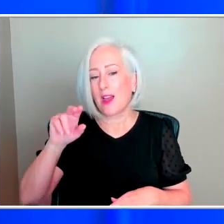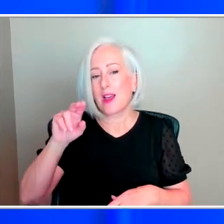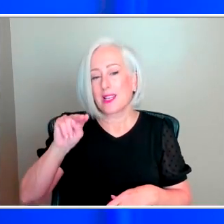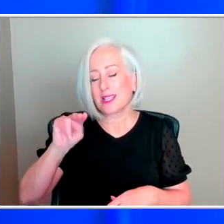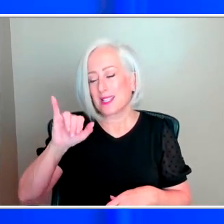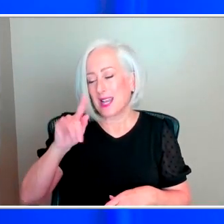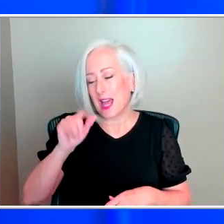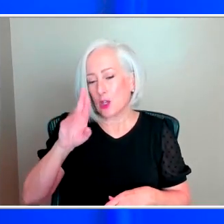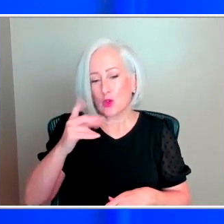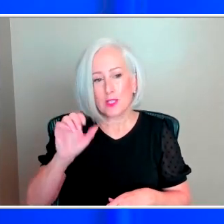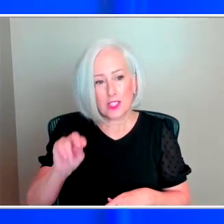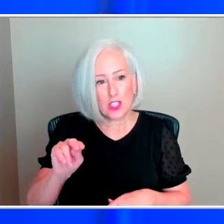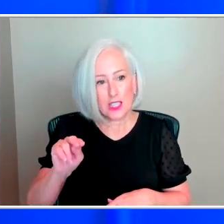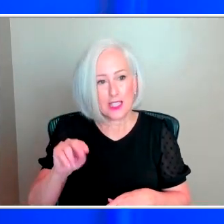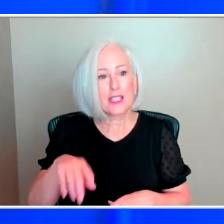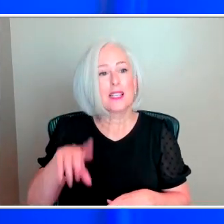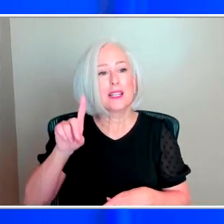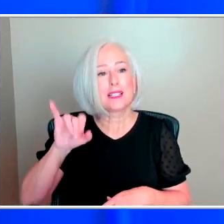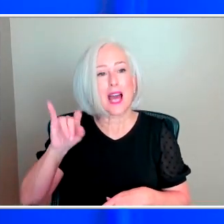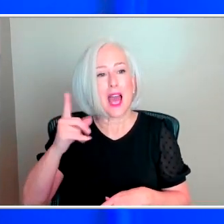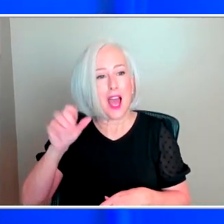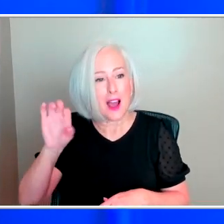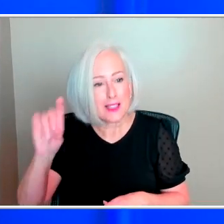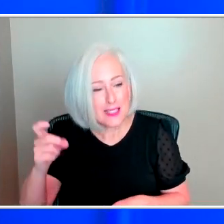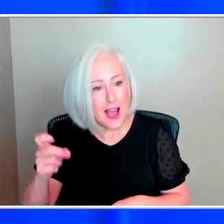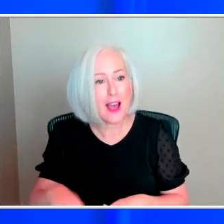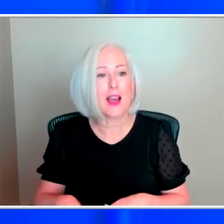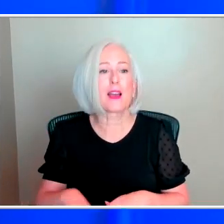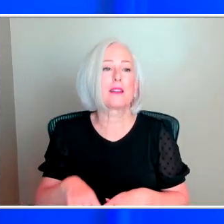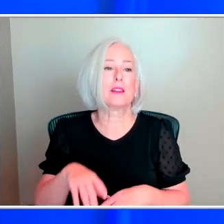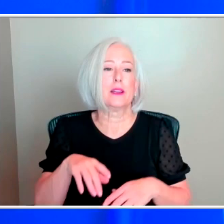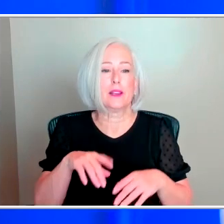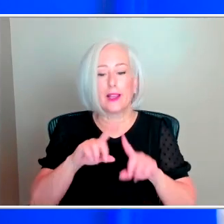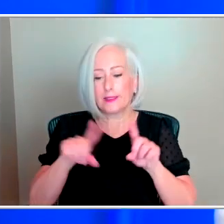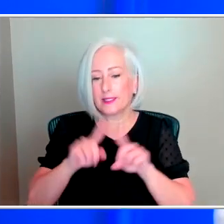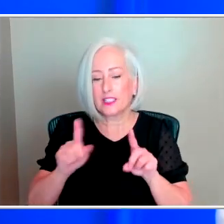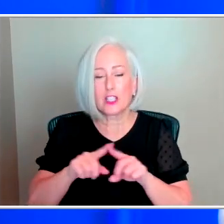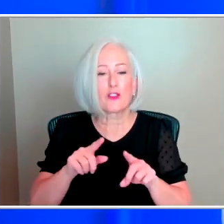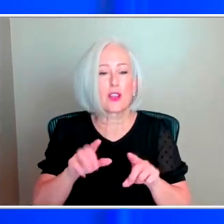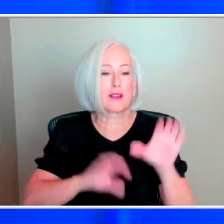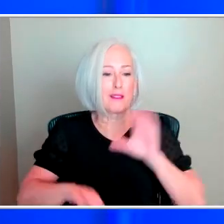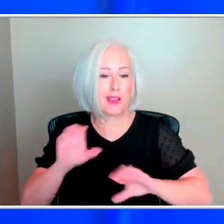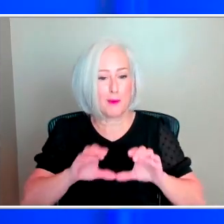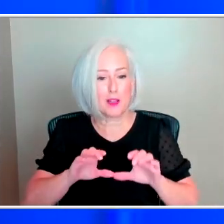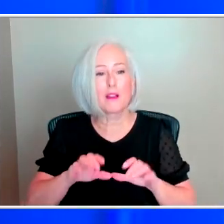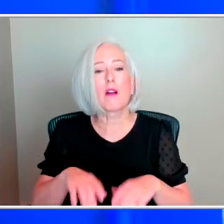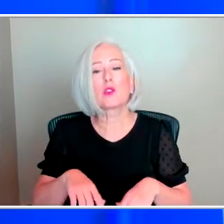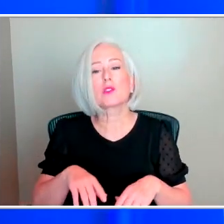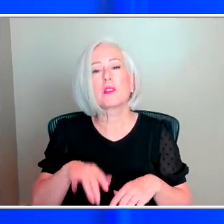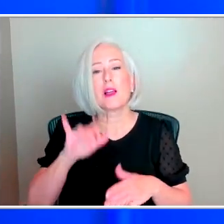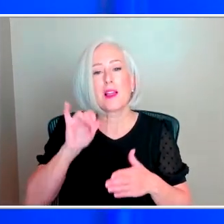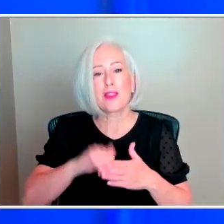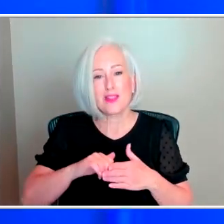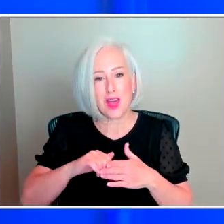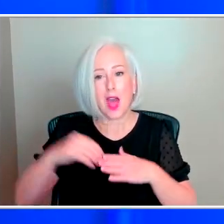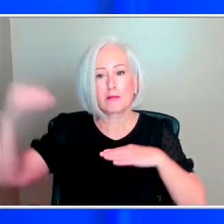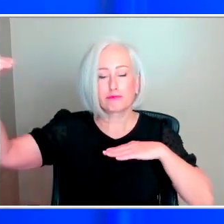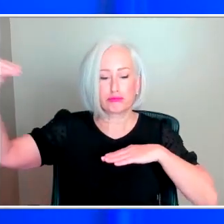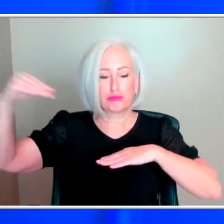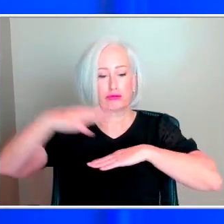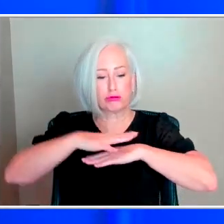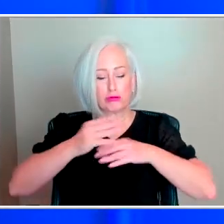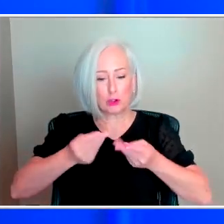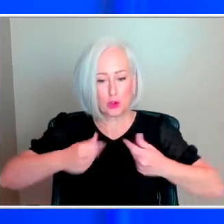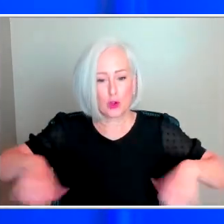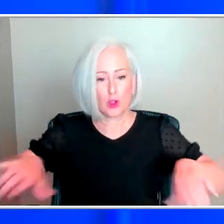get VOCs, volatile chemical compounds, and with the sunlight, and they combine to